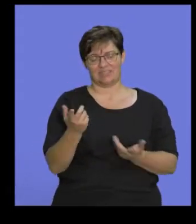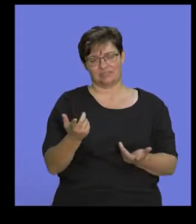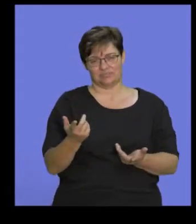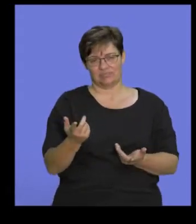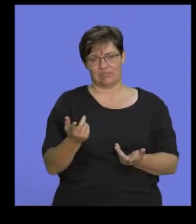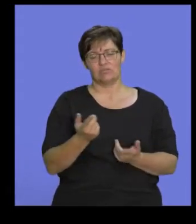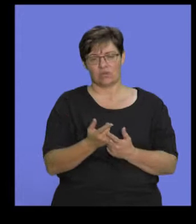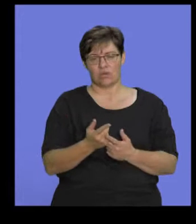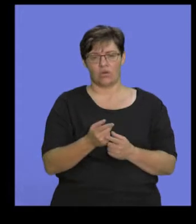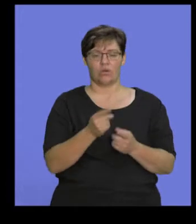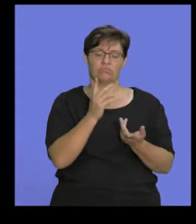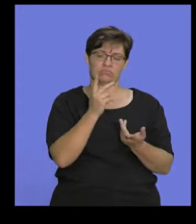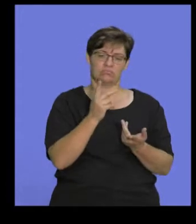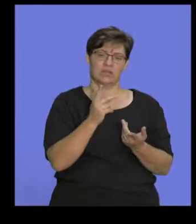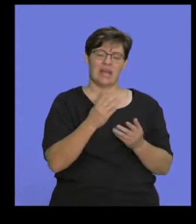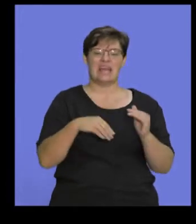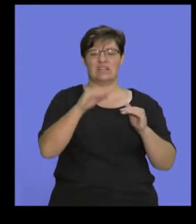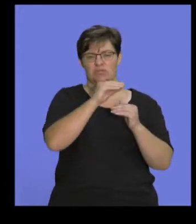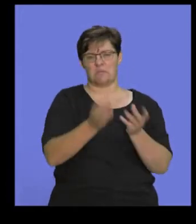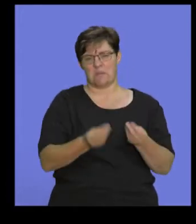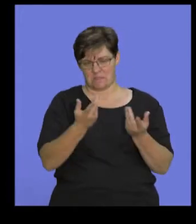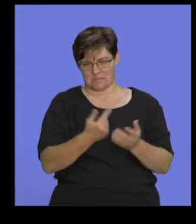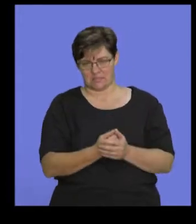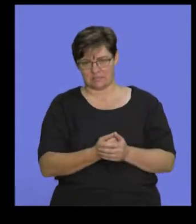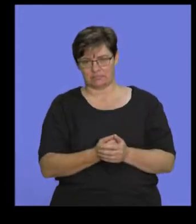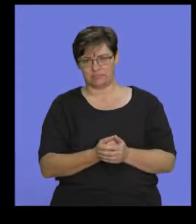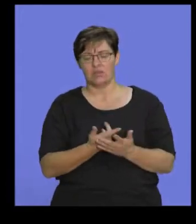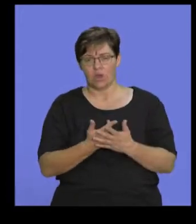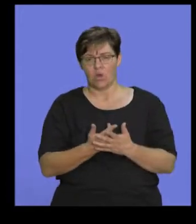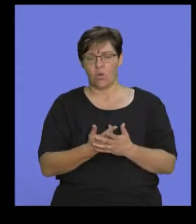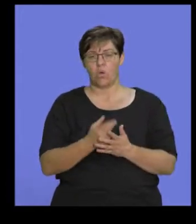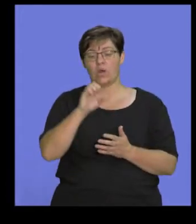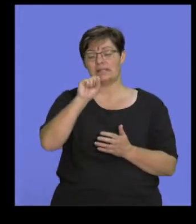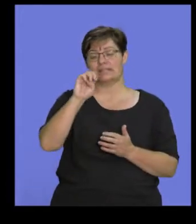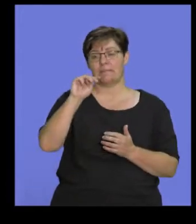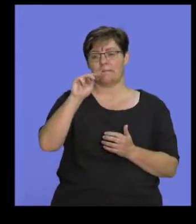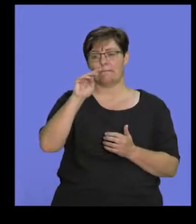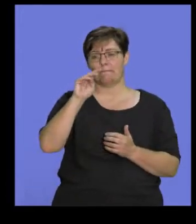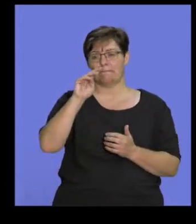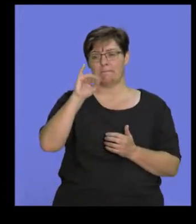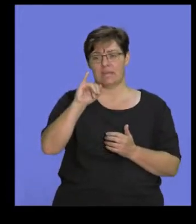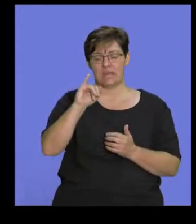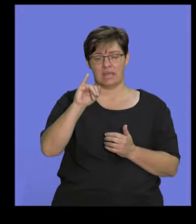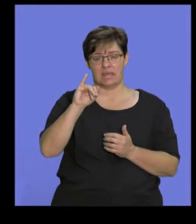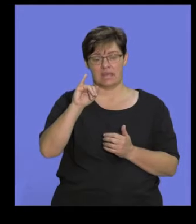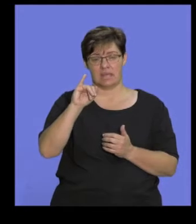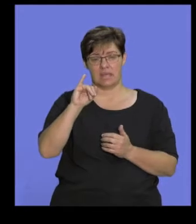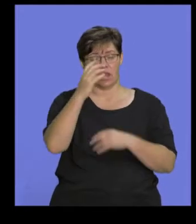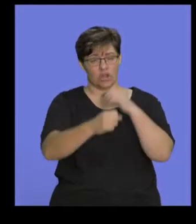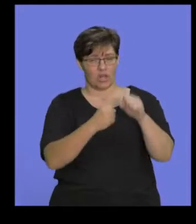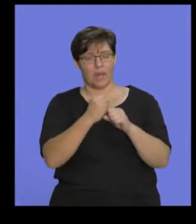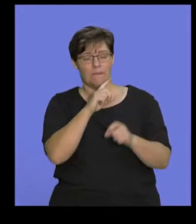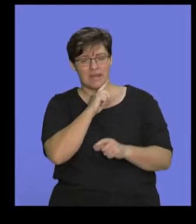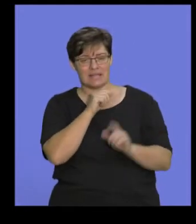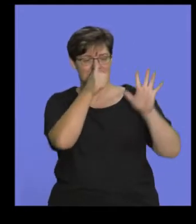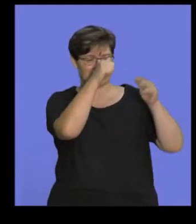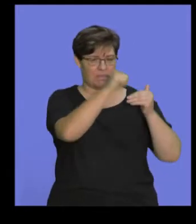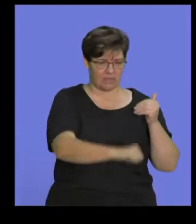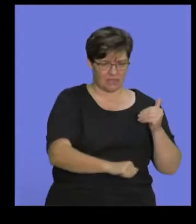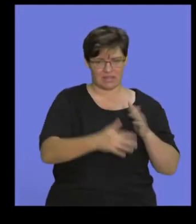basis, meaning you divide it by 1. But now, semi-annually, which at times it means half